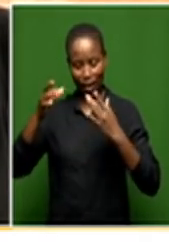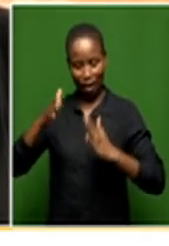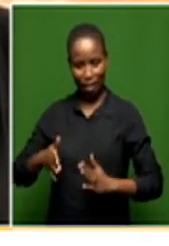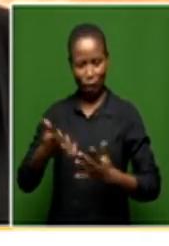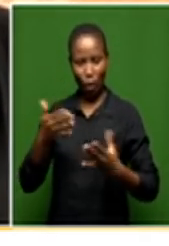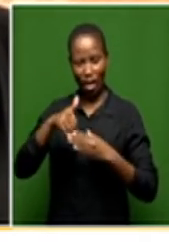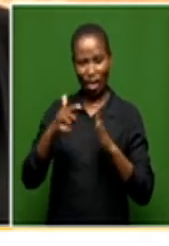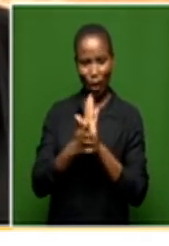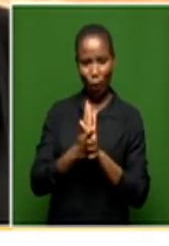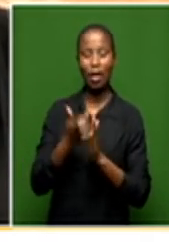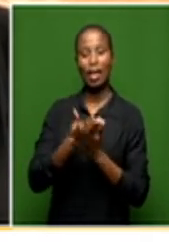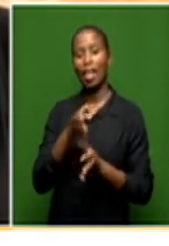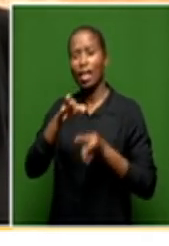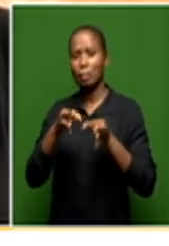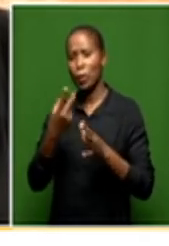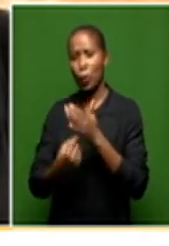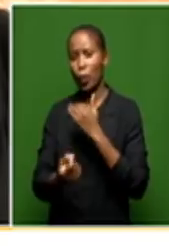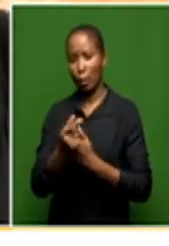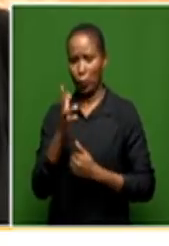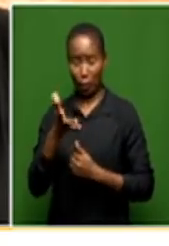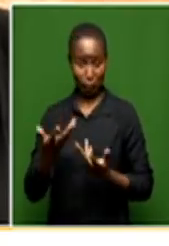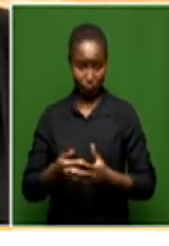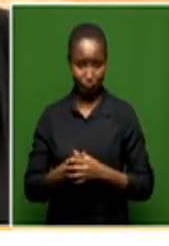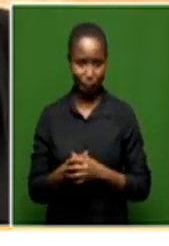that can explain exactly what's about to unfold.